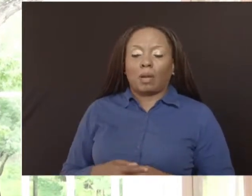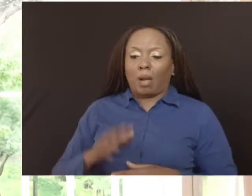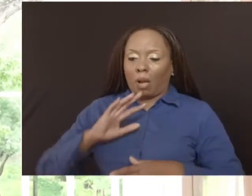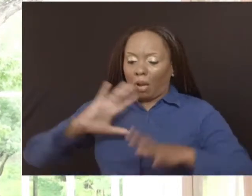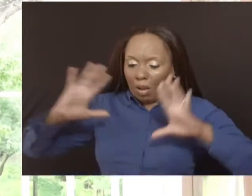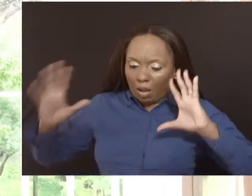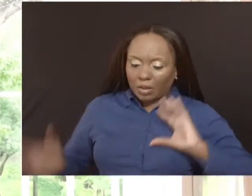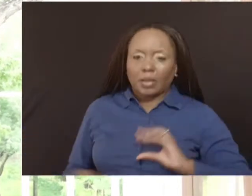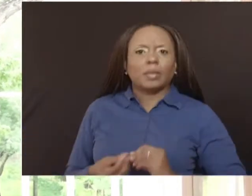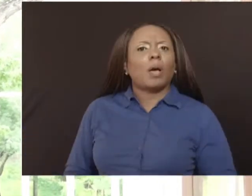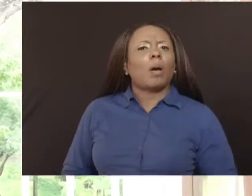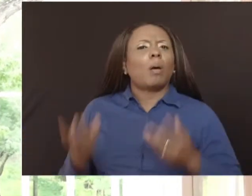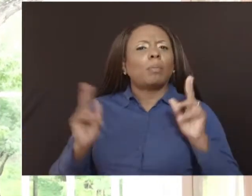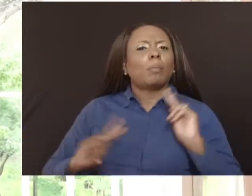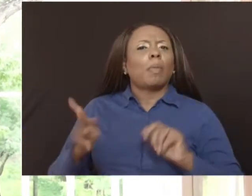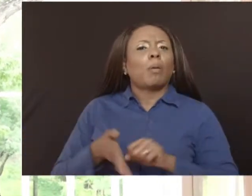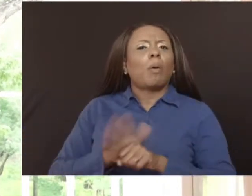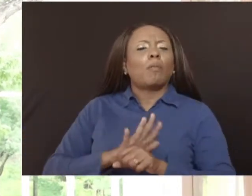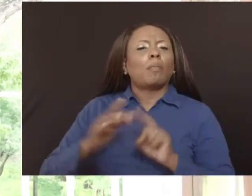combine the two?